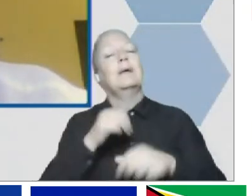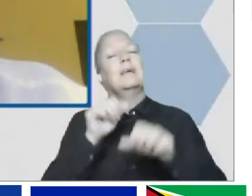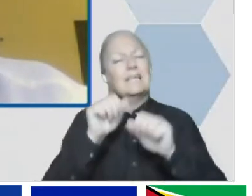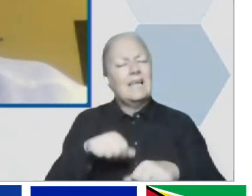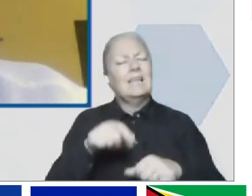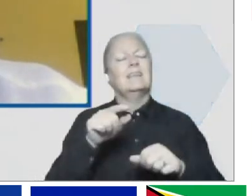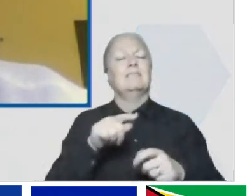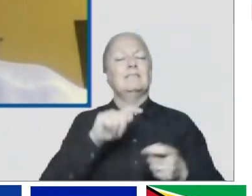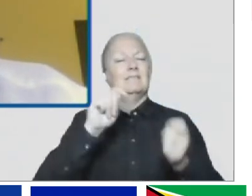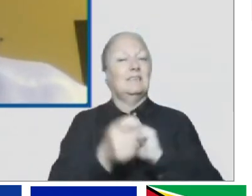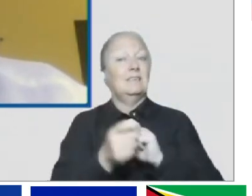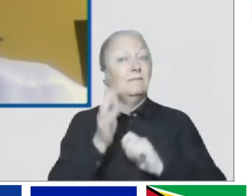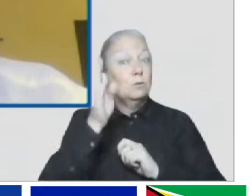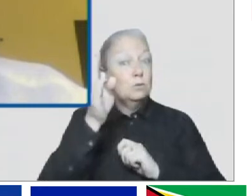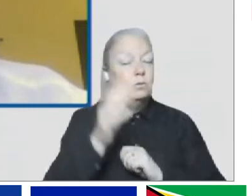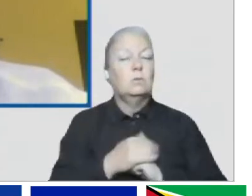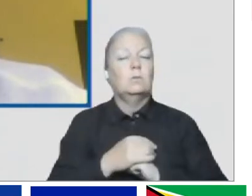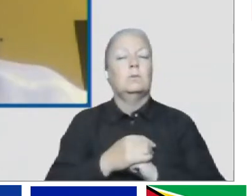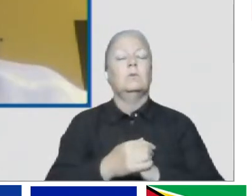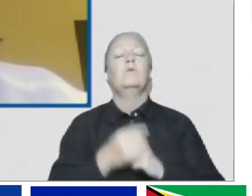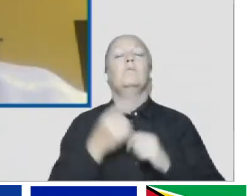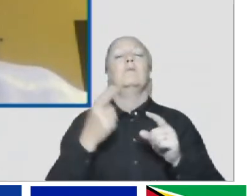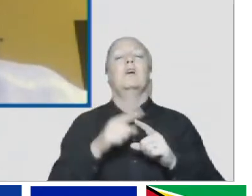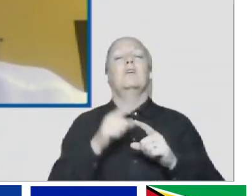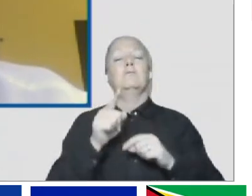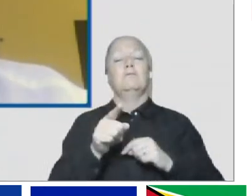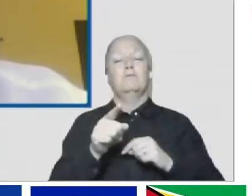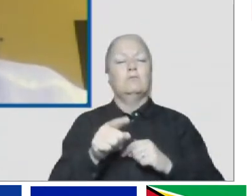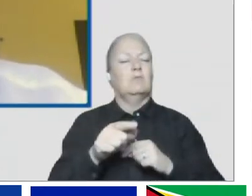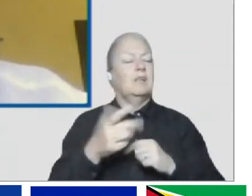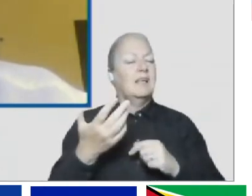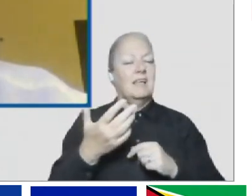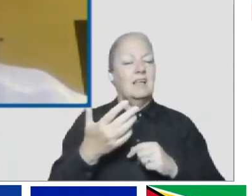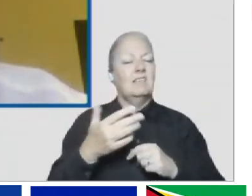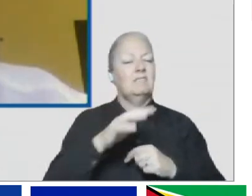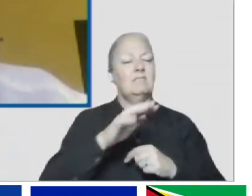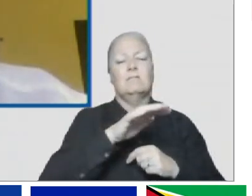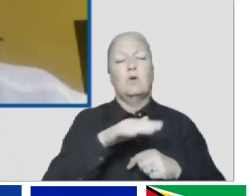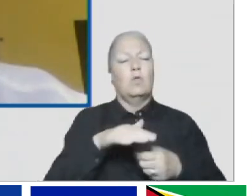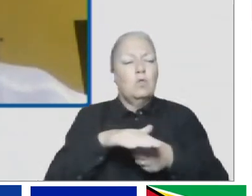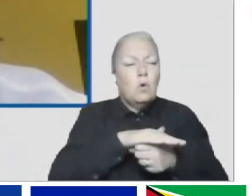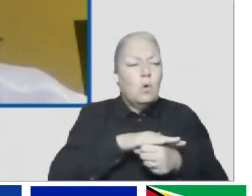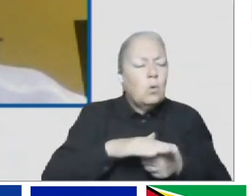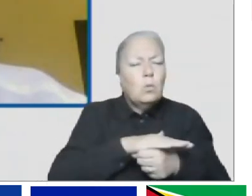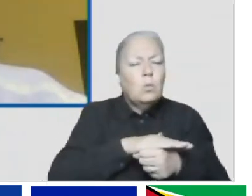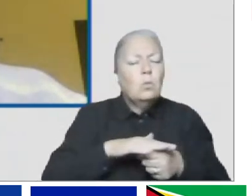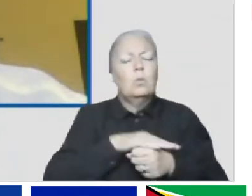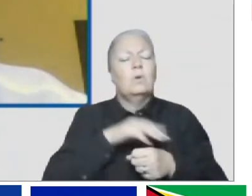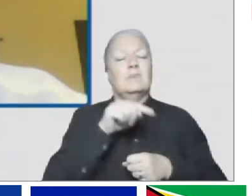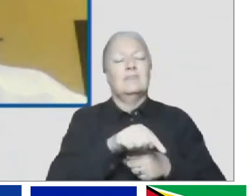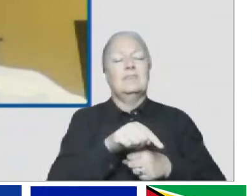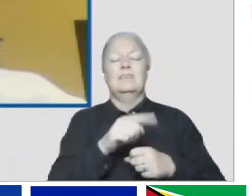integration across spatial scales, where local is absolutely fundamental, but we must